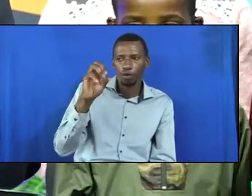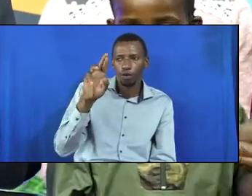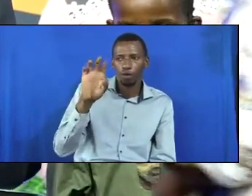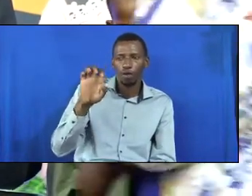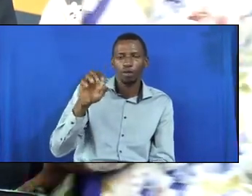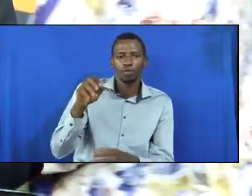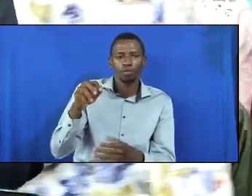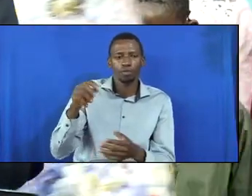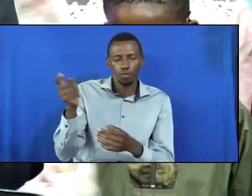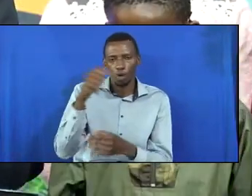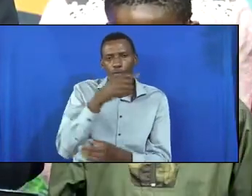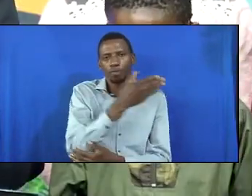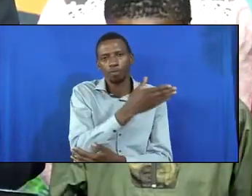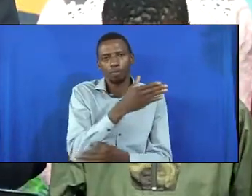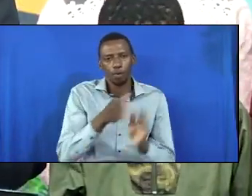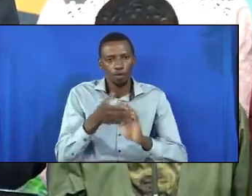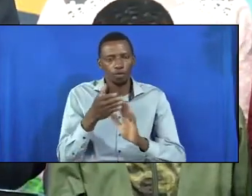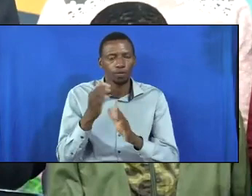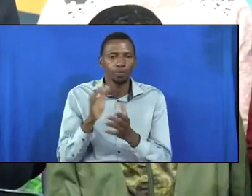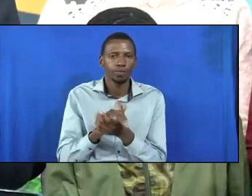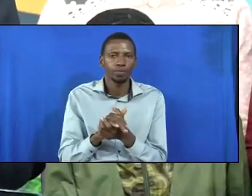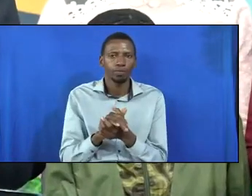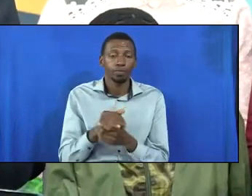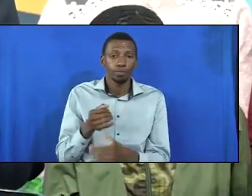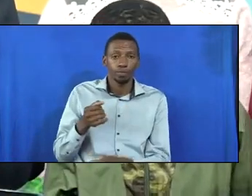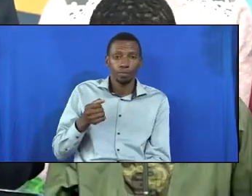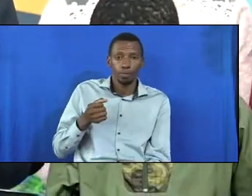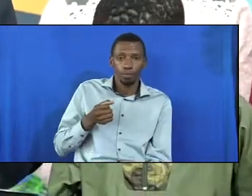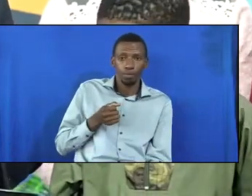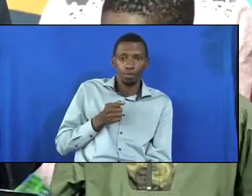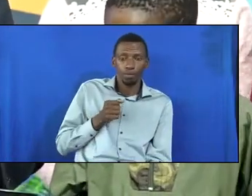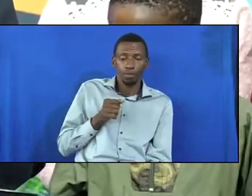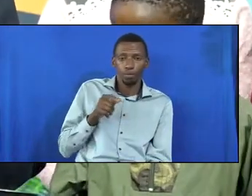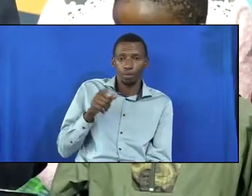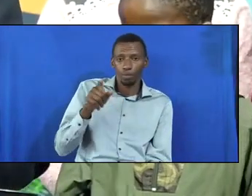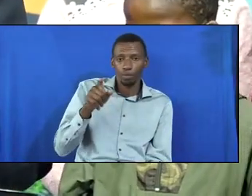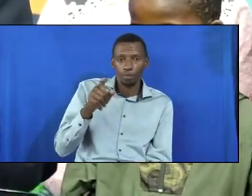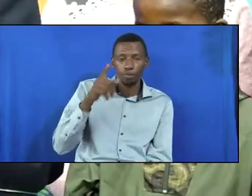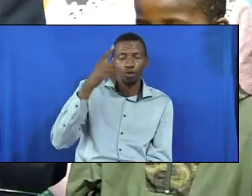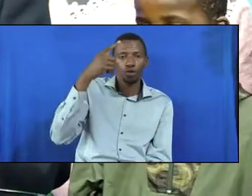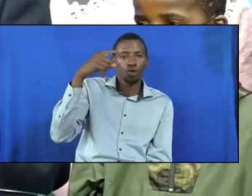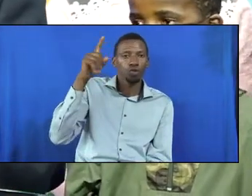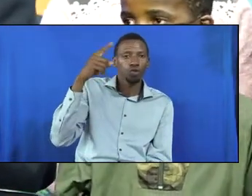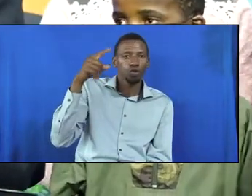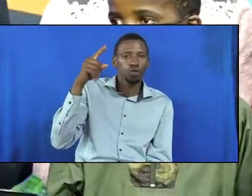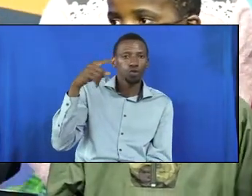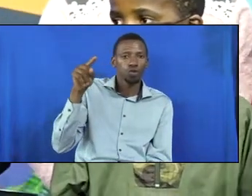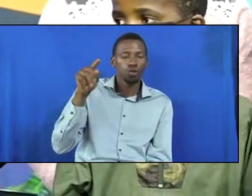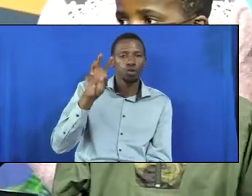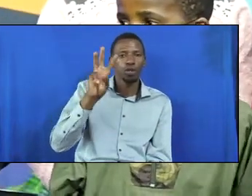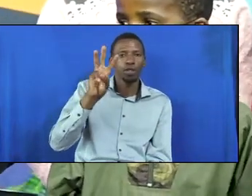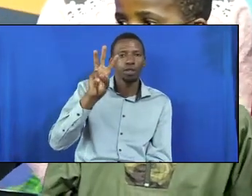Come quickly like a soldier. She scored 39 marks.